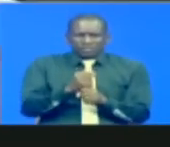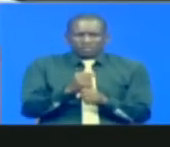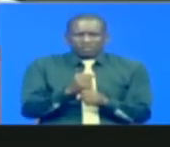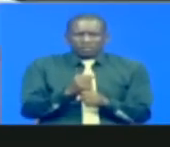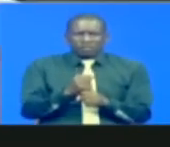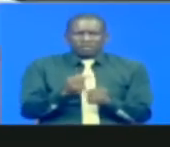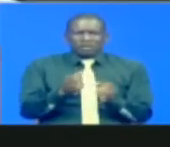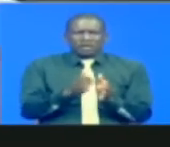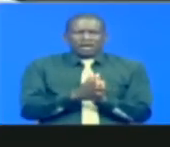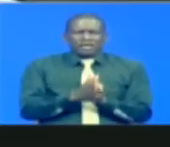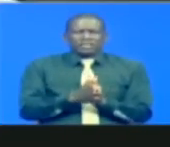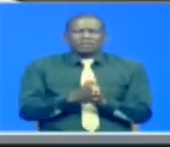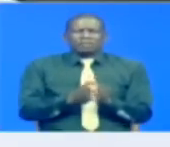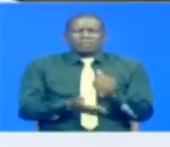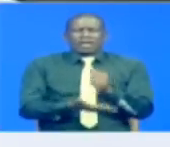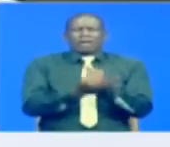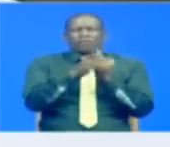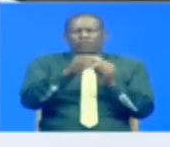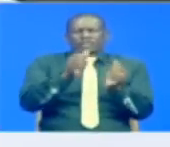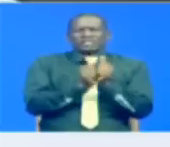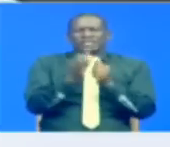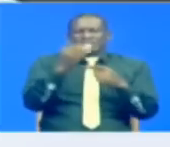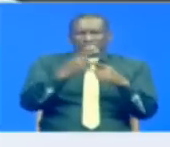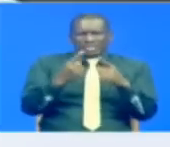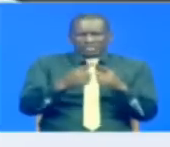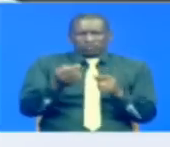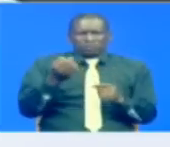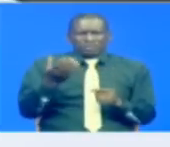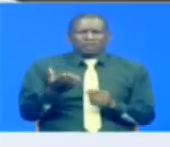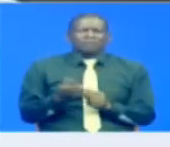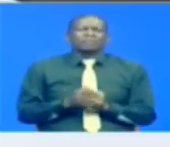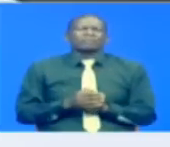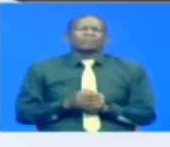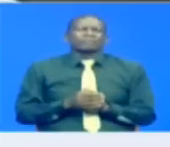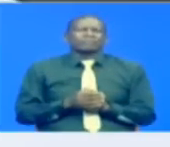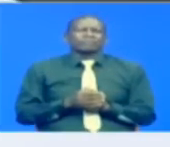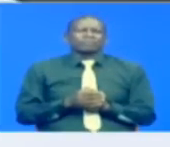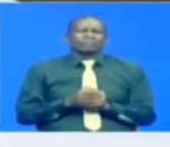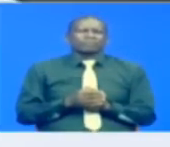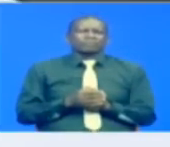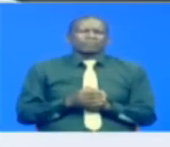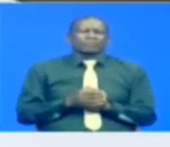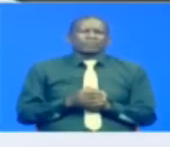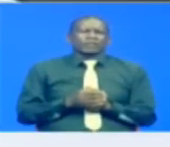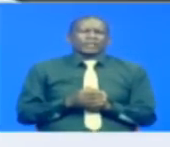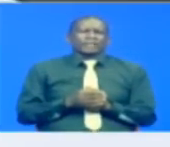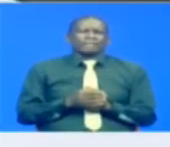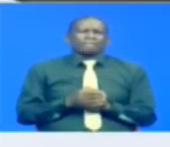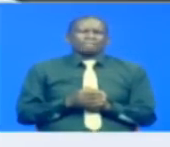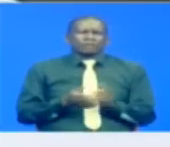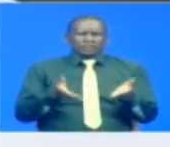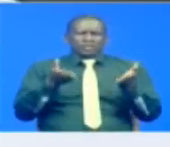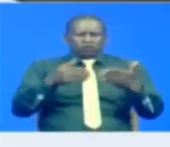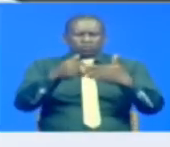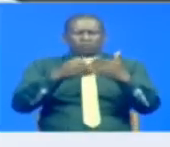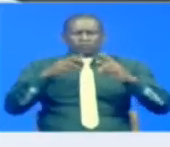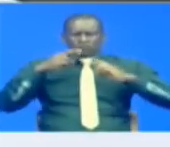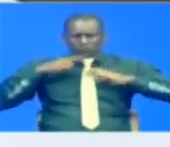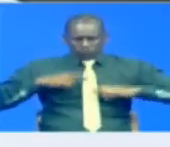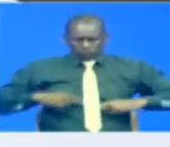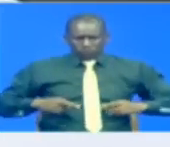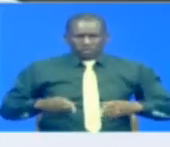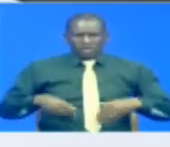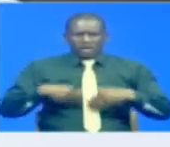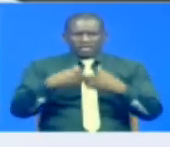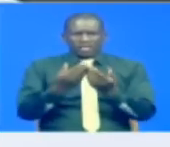that 13-year-old girl. Thank you to Melita Oletenges for bringing this to the fore. Now, just before we take a break and give you a